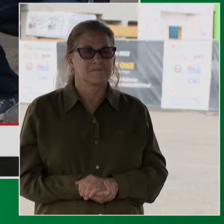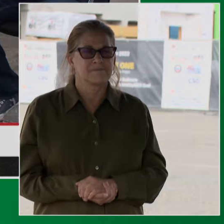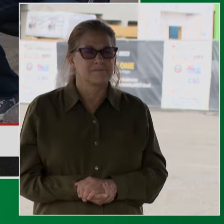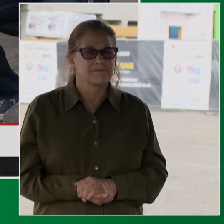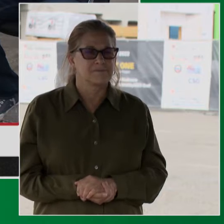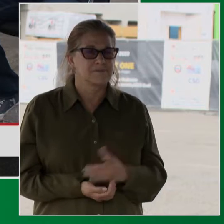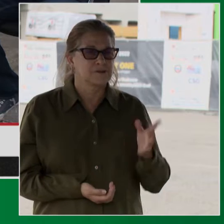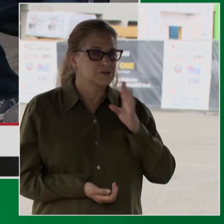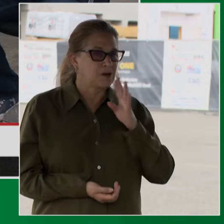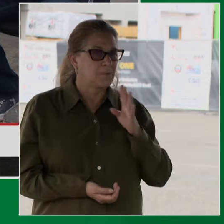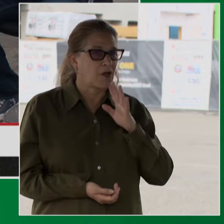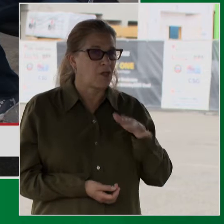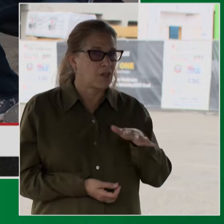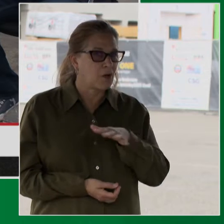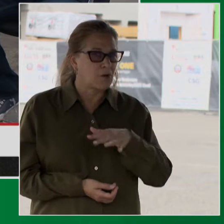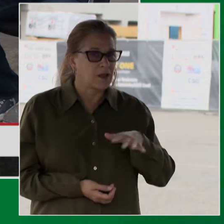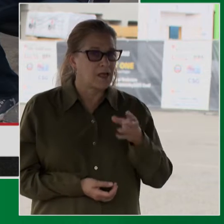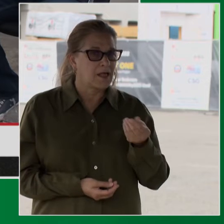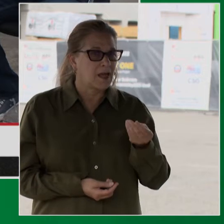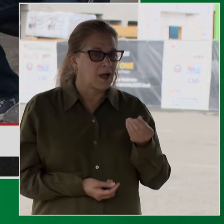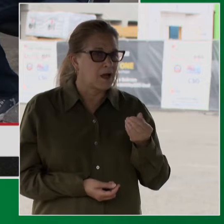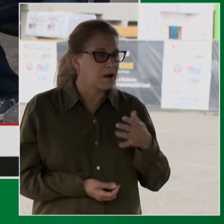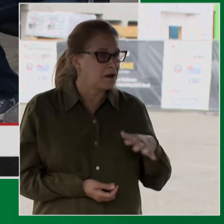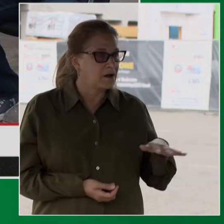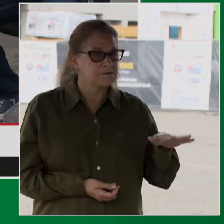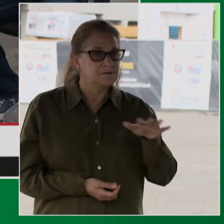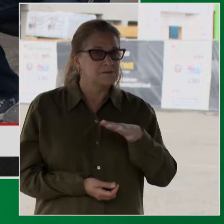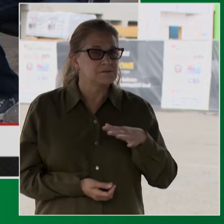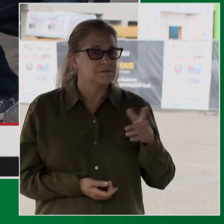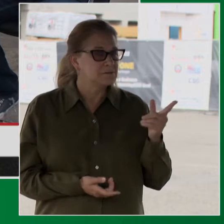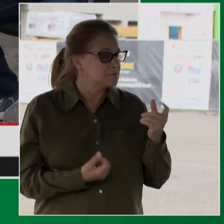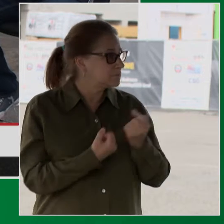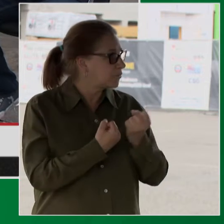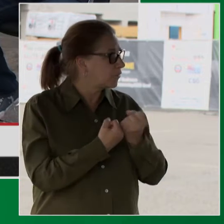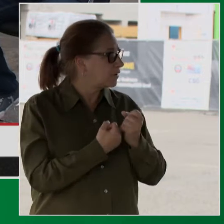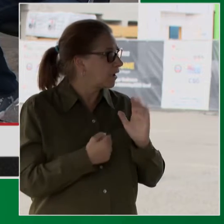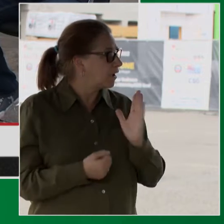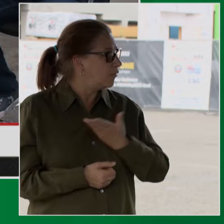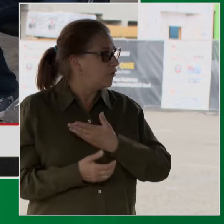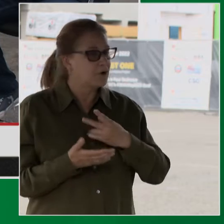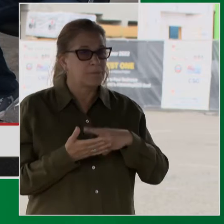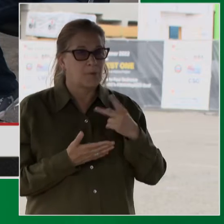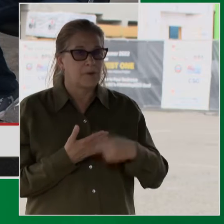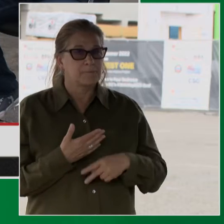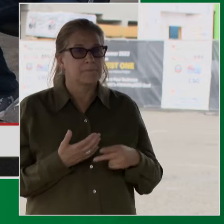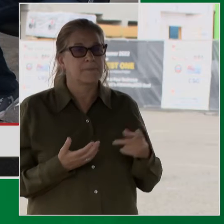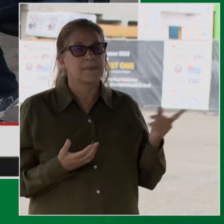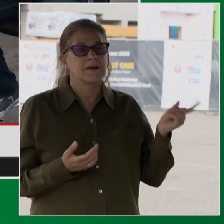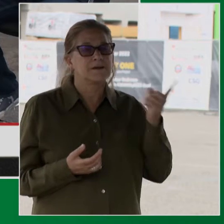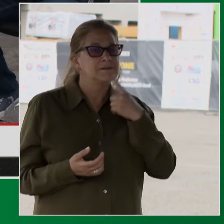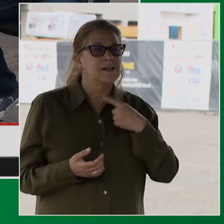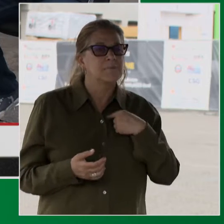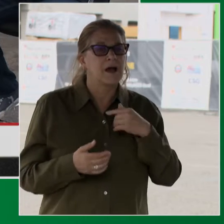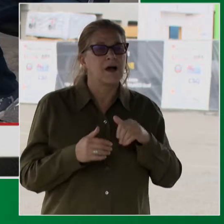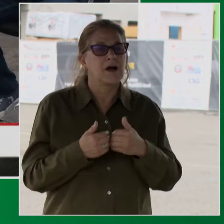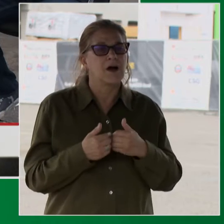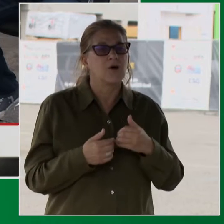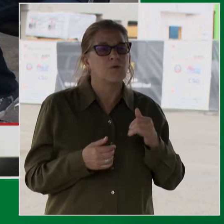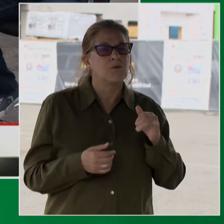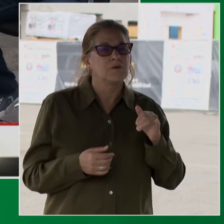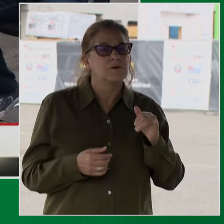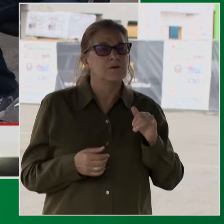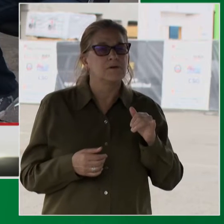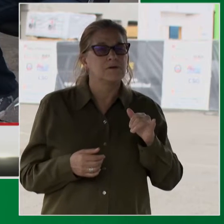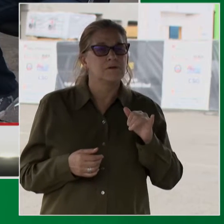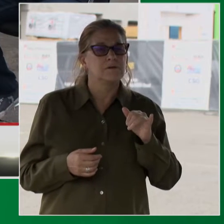supplement program. But then you have some tools that are unique to the Housing Finance Agency. Talk to us about how those tools get coupled with